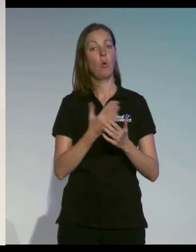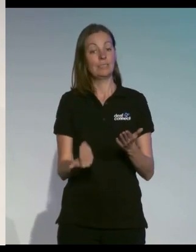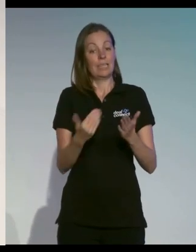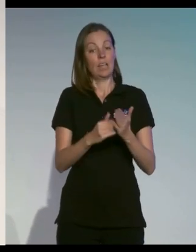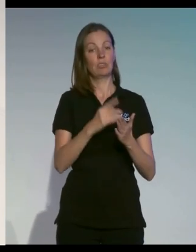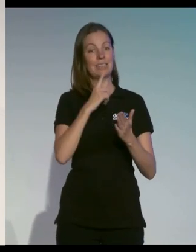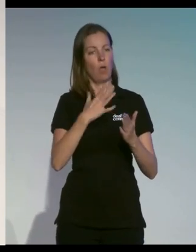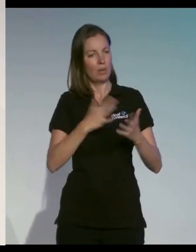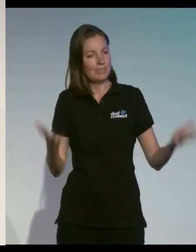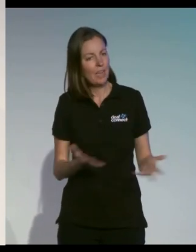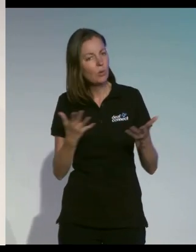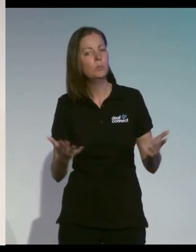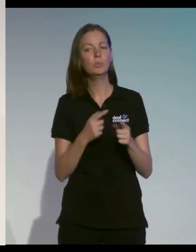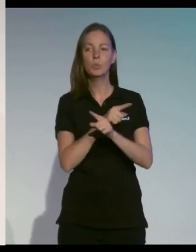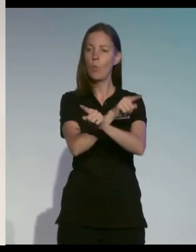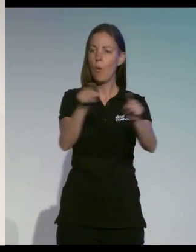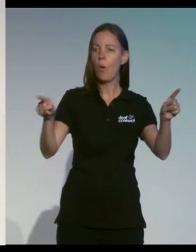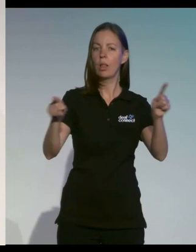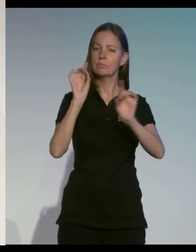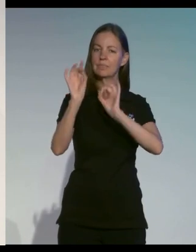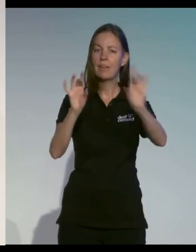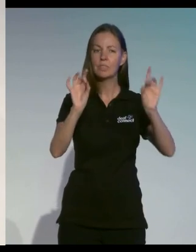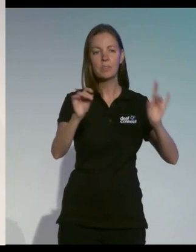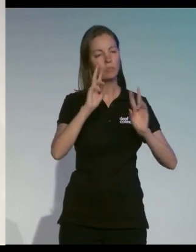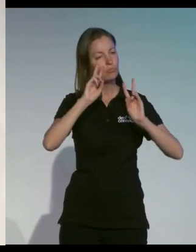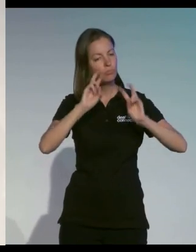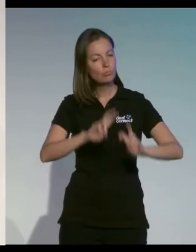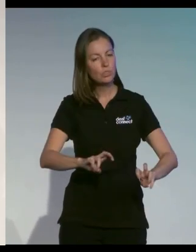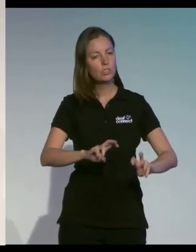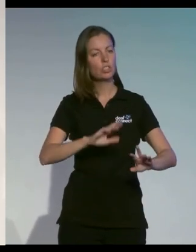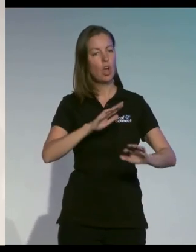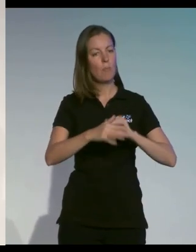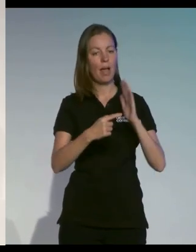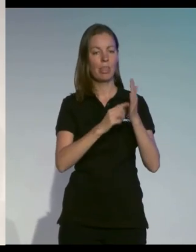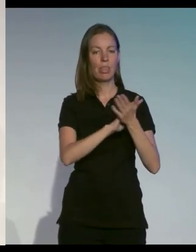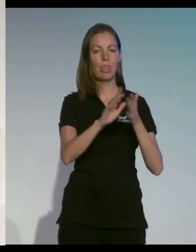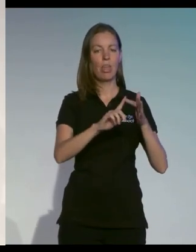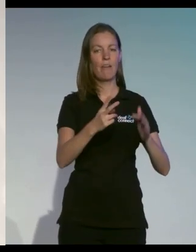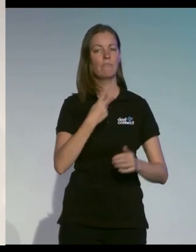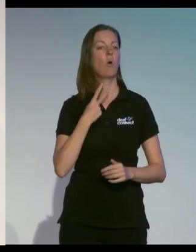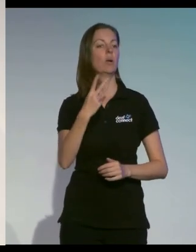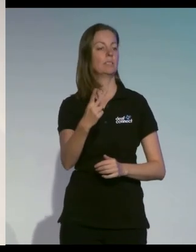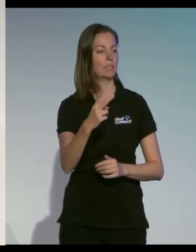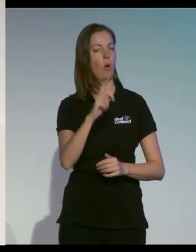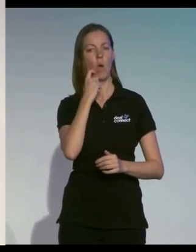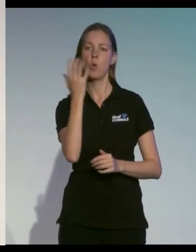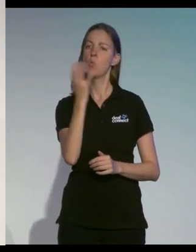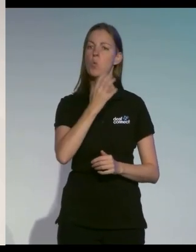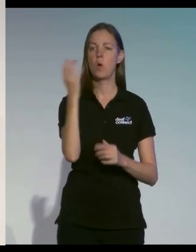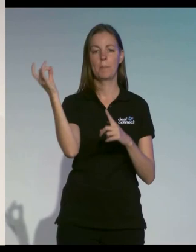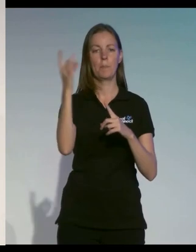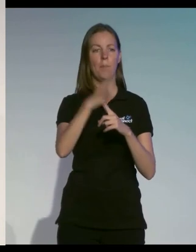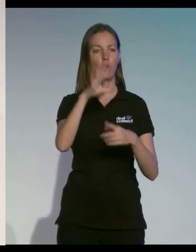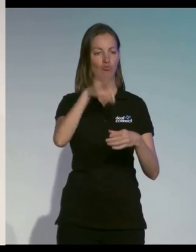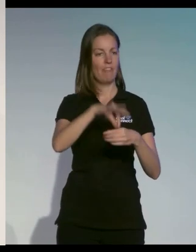to all do a bit of research and get informed about the voice. We're going to have a really significant referendum in